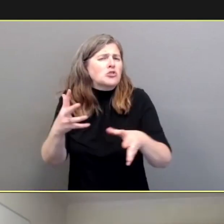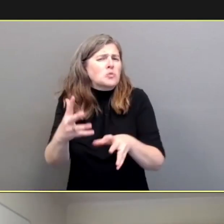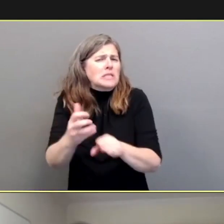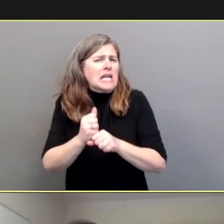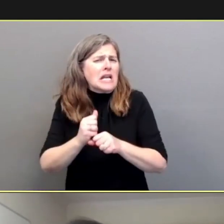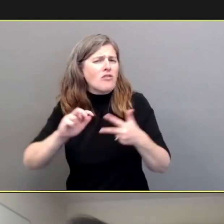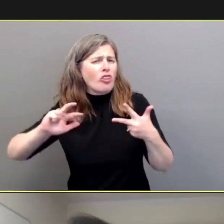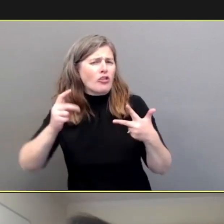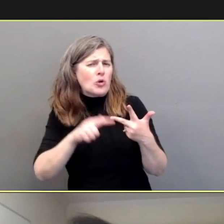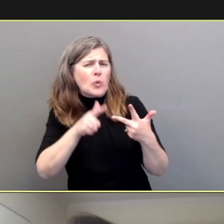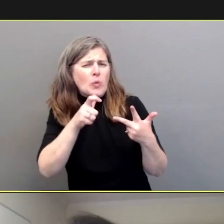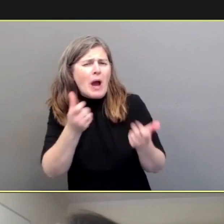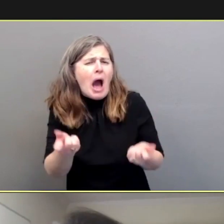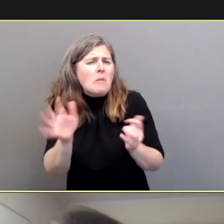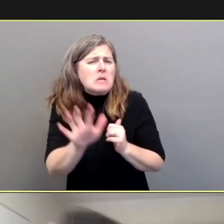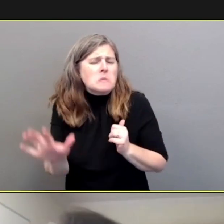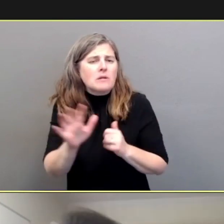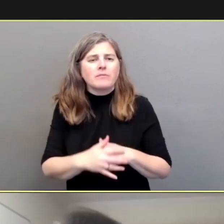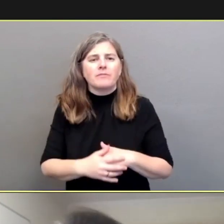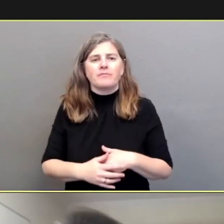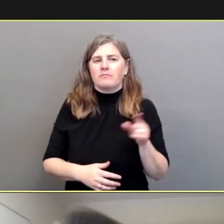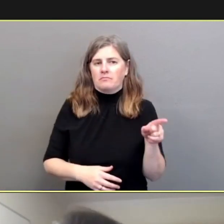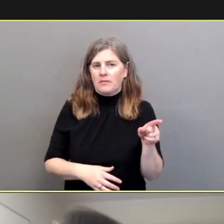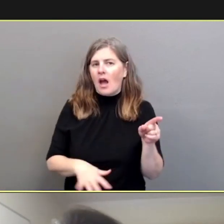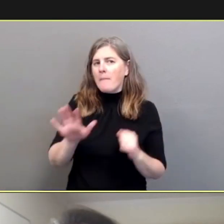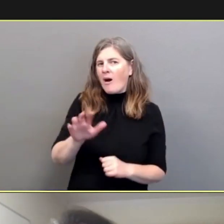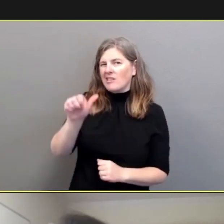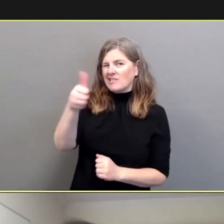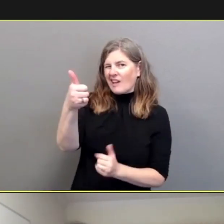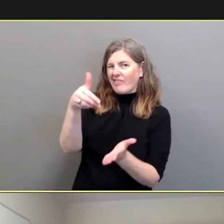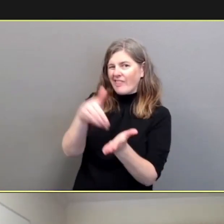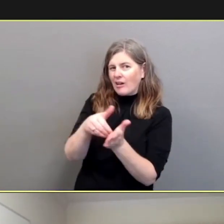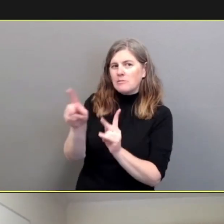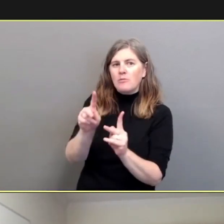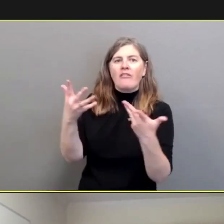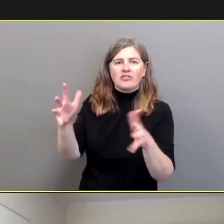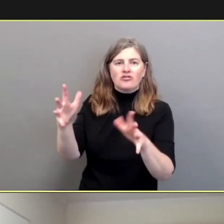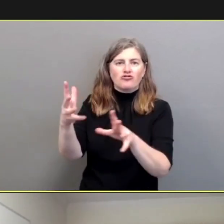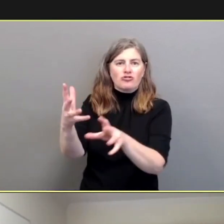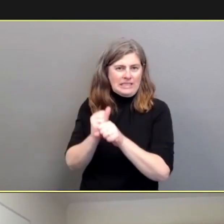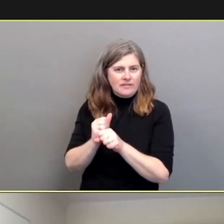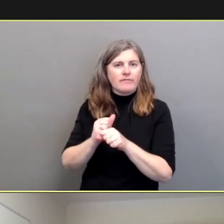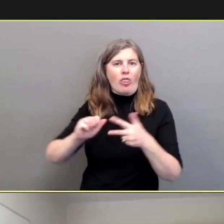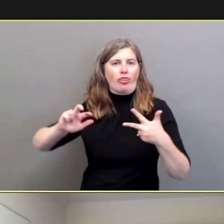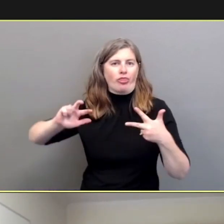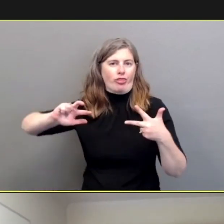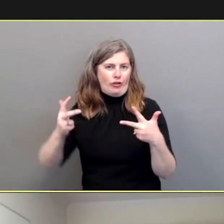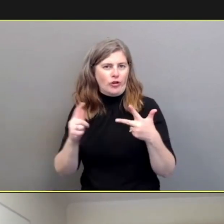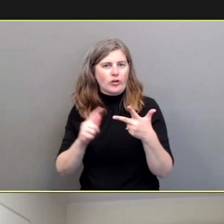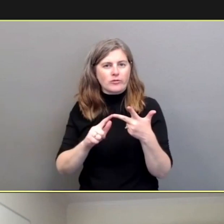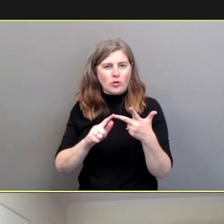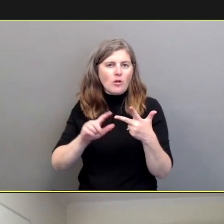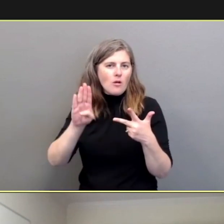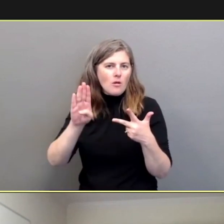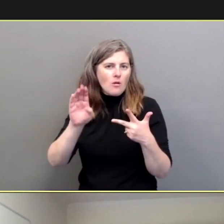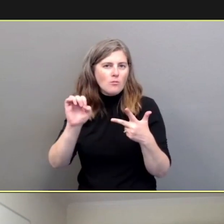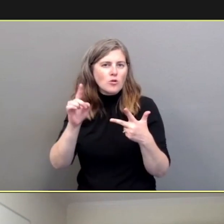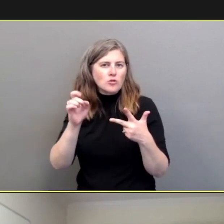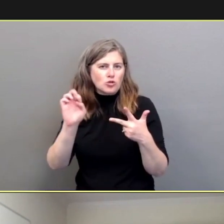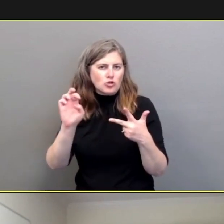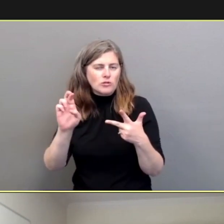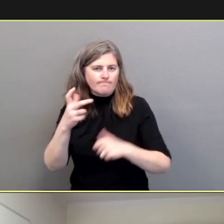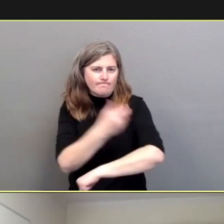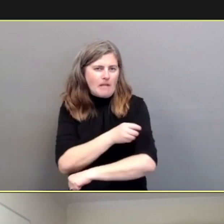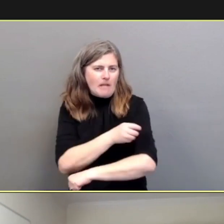third shot. About 10,000 people have received their third dose or additional shot for the,